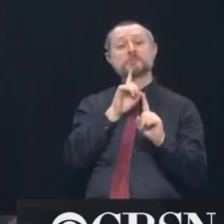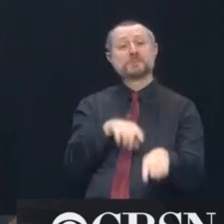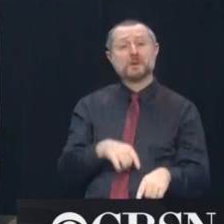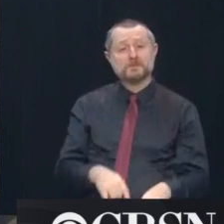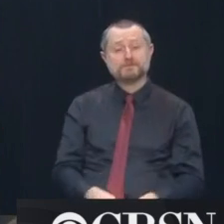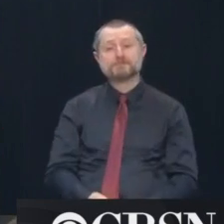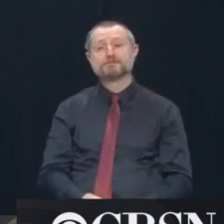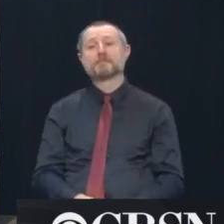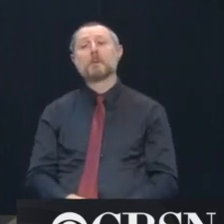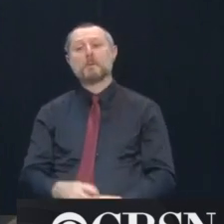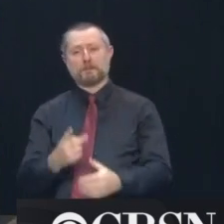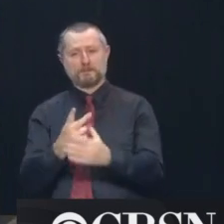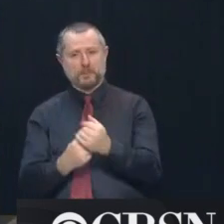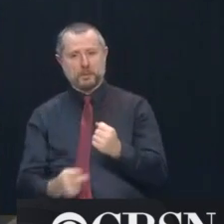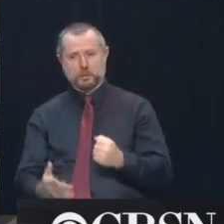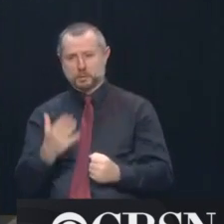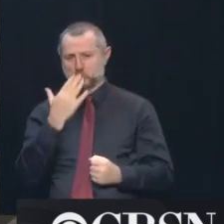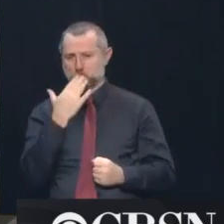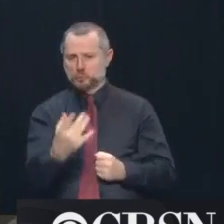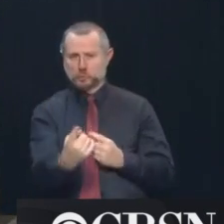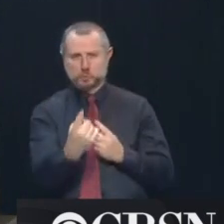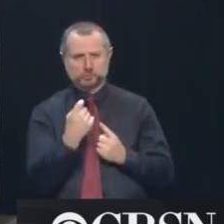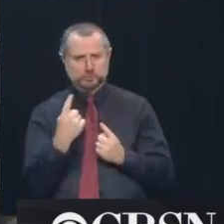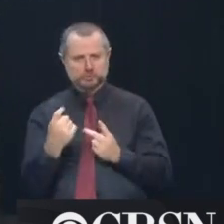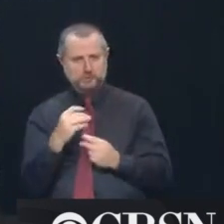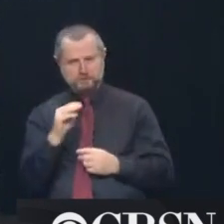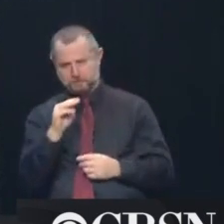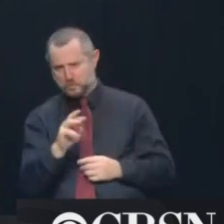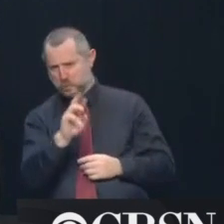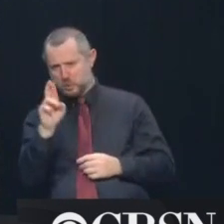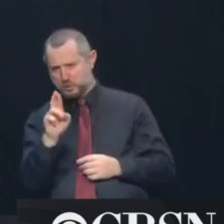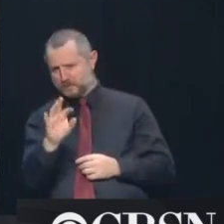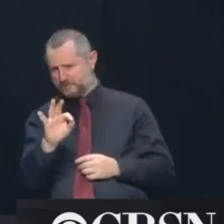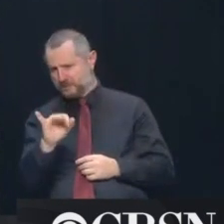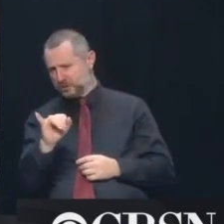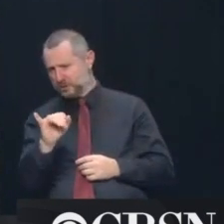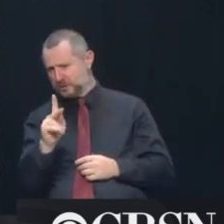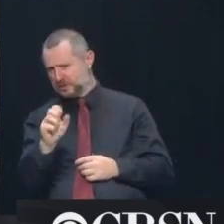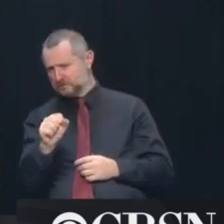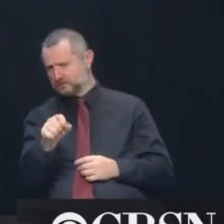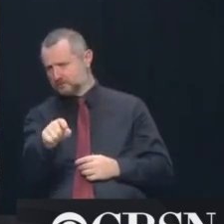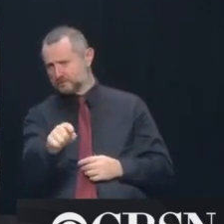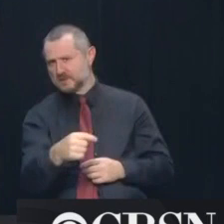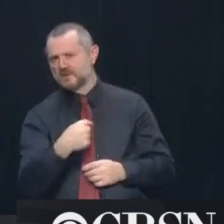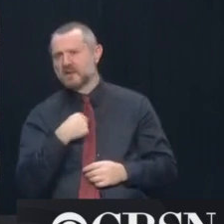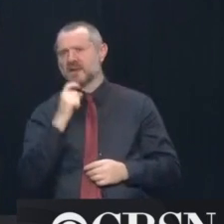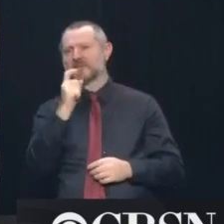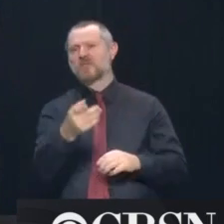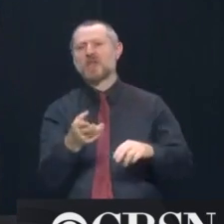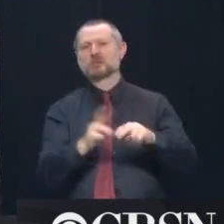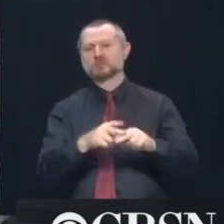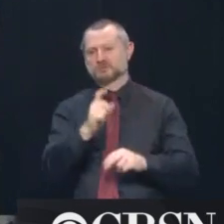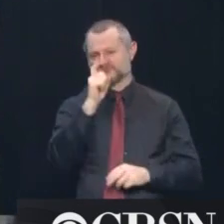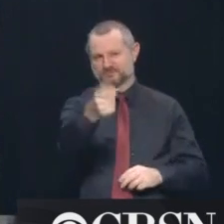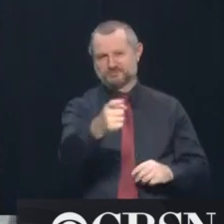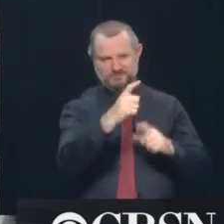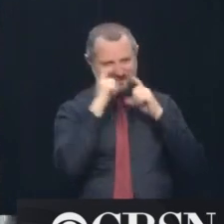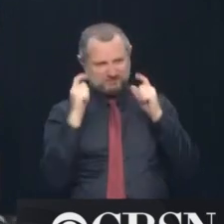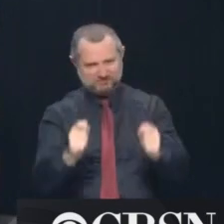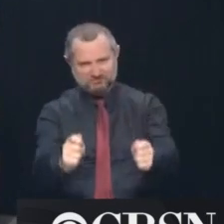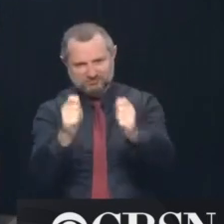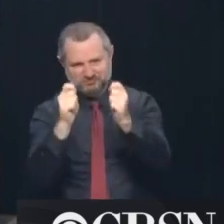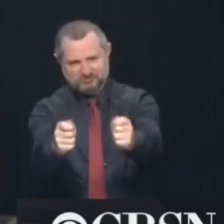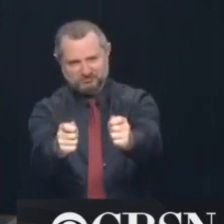Both good questions, Mr. Fink. I'm going to give you an extra mask so you can have